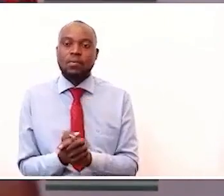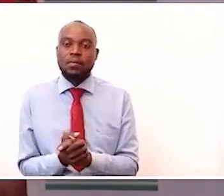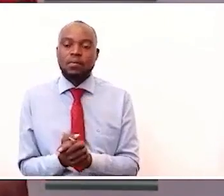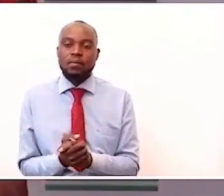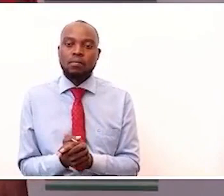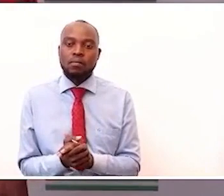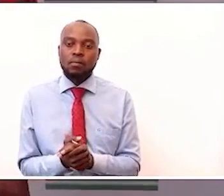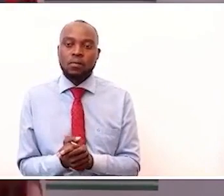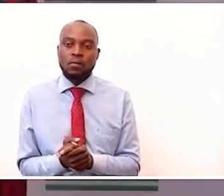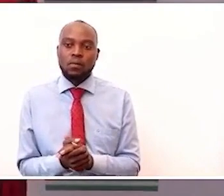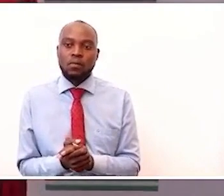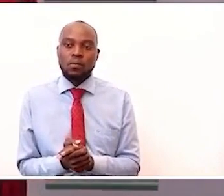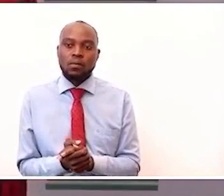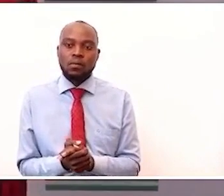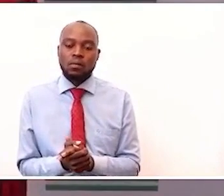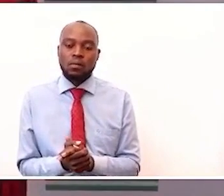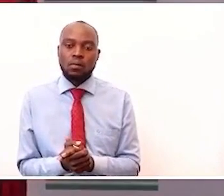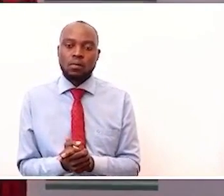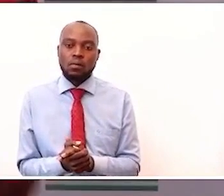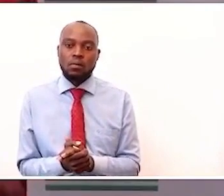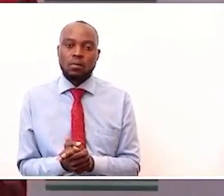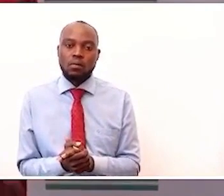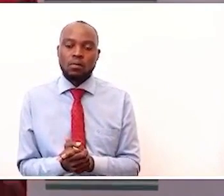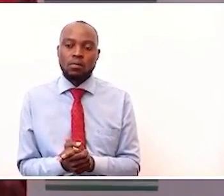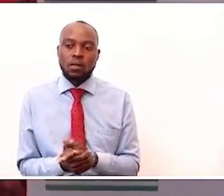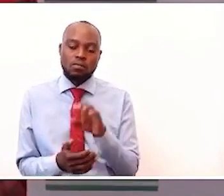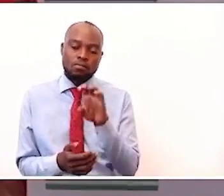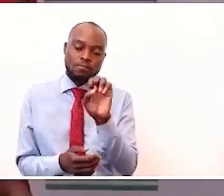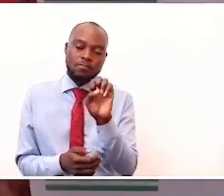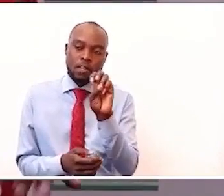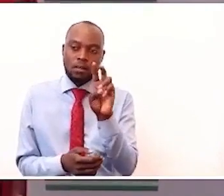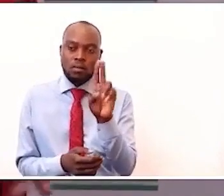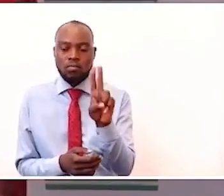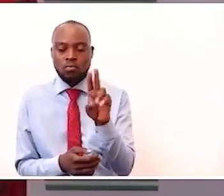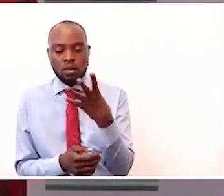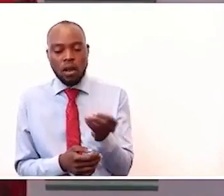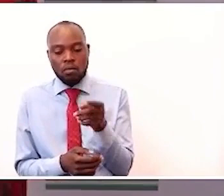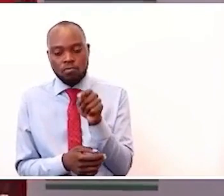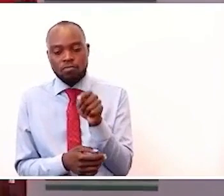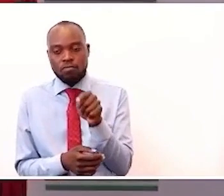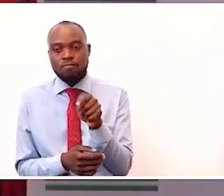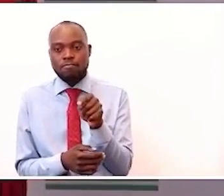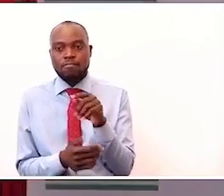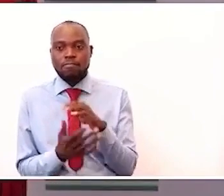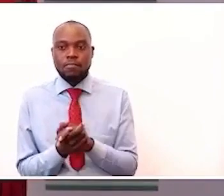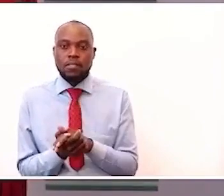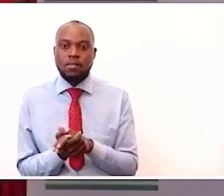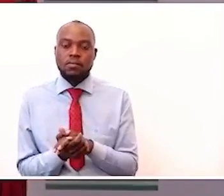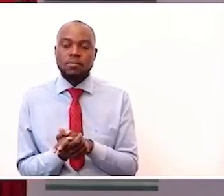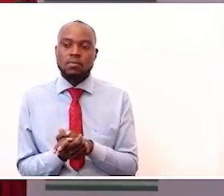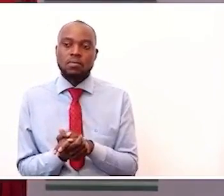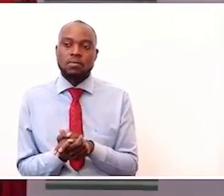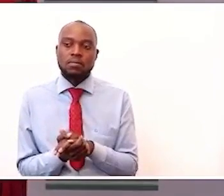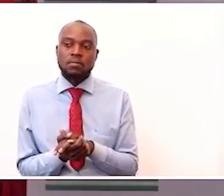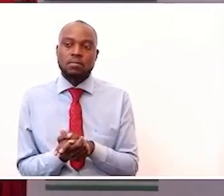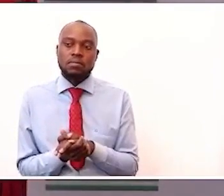how do you call it? No, not the WTO. With the EU, we had this, the pass. How